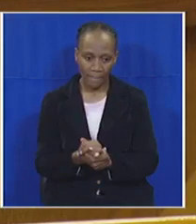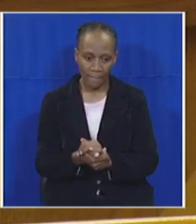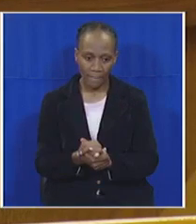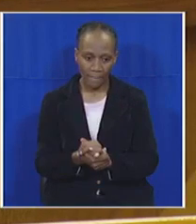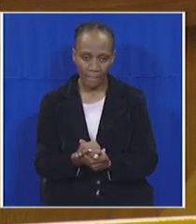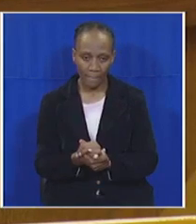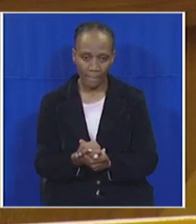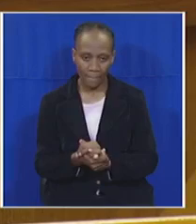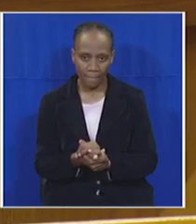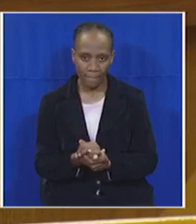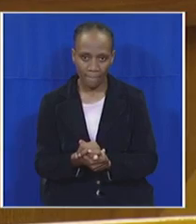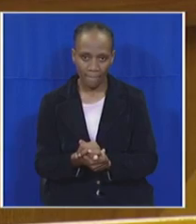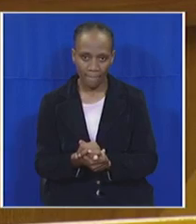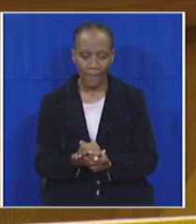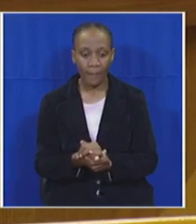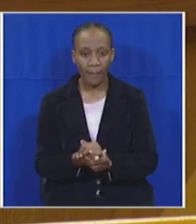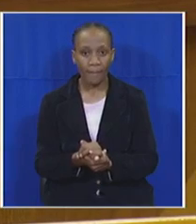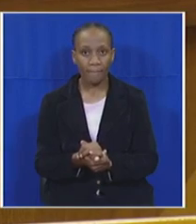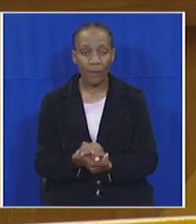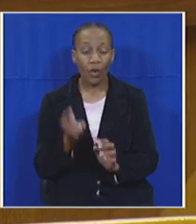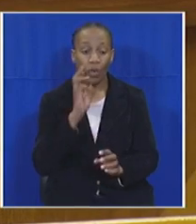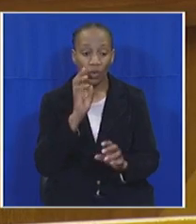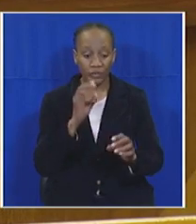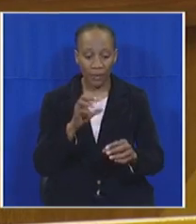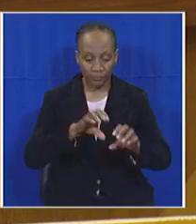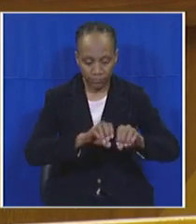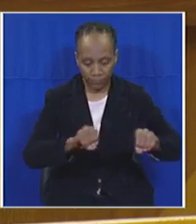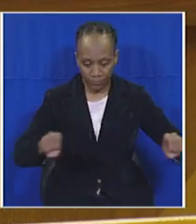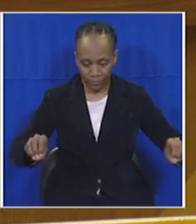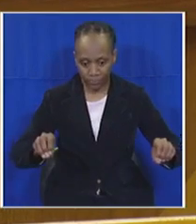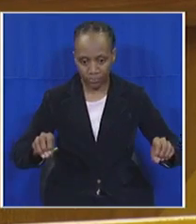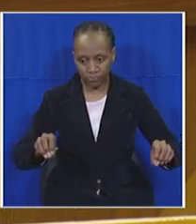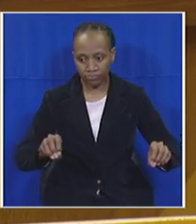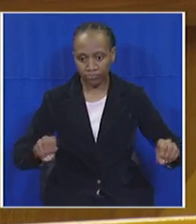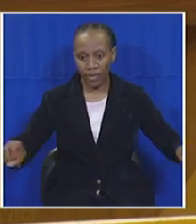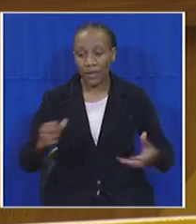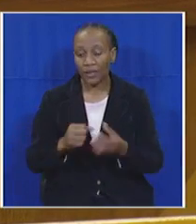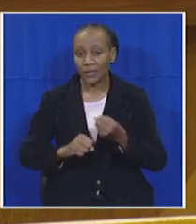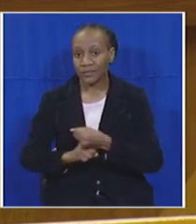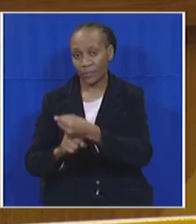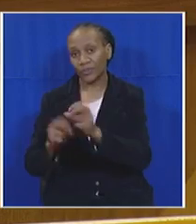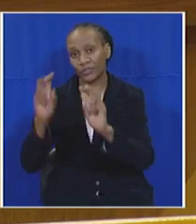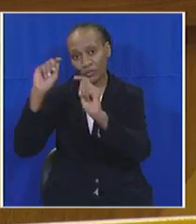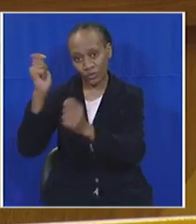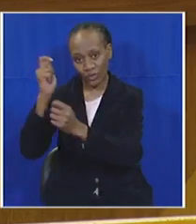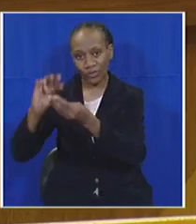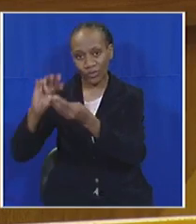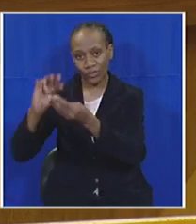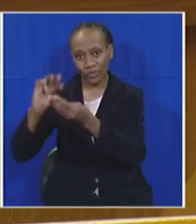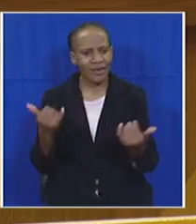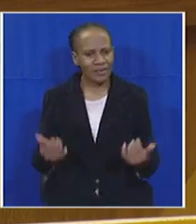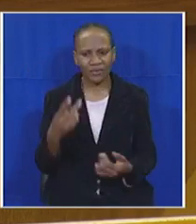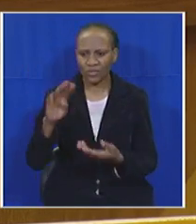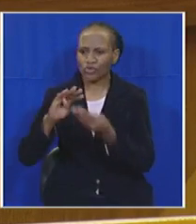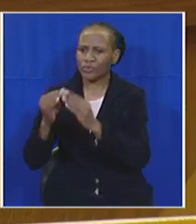Companies contracted to lay pipes for potable water for most rural communities have been left with pipes